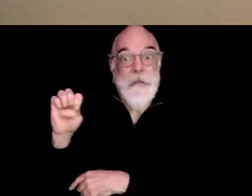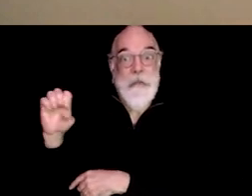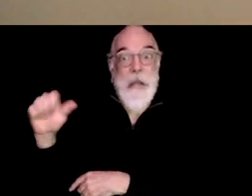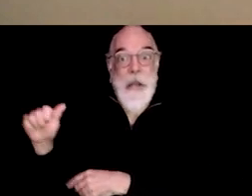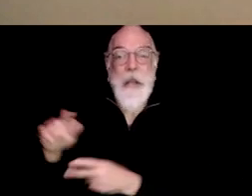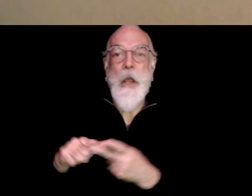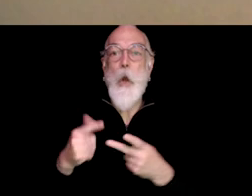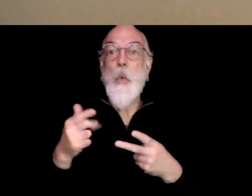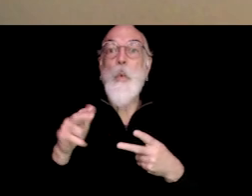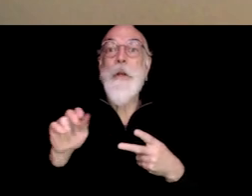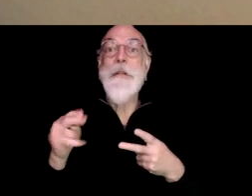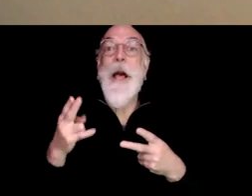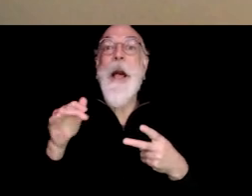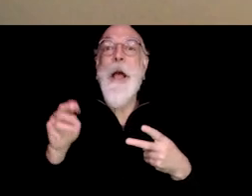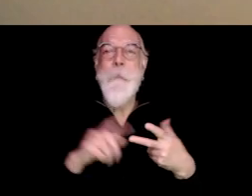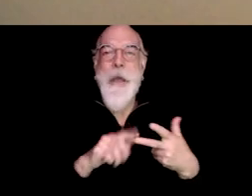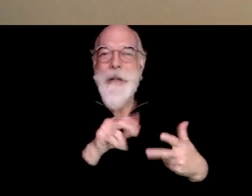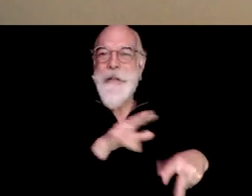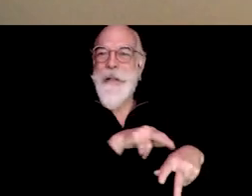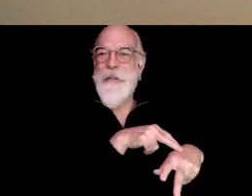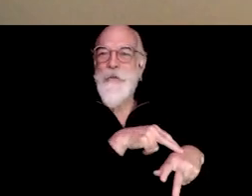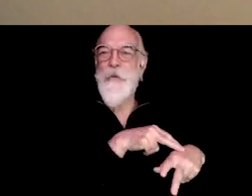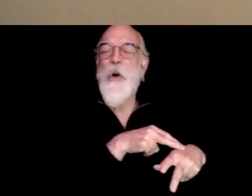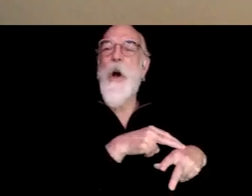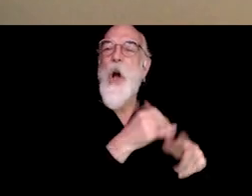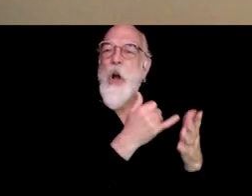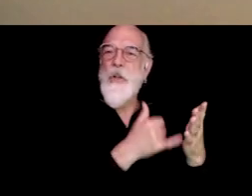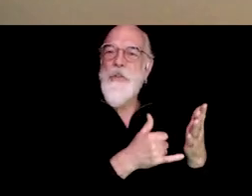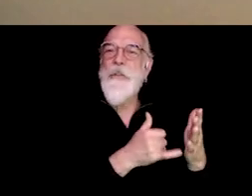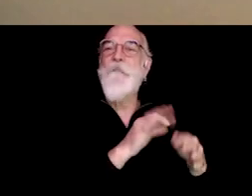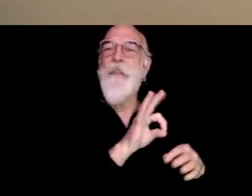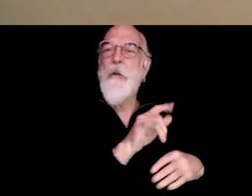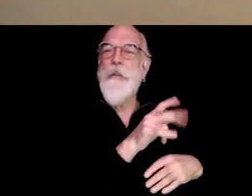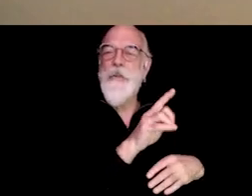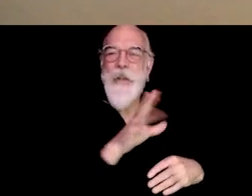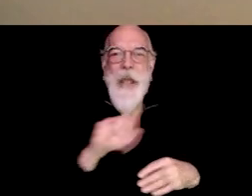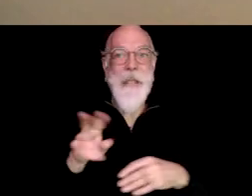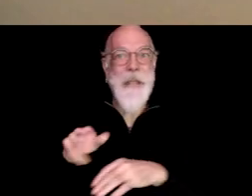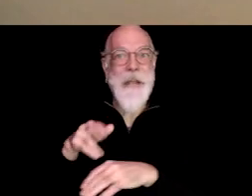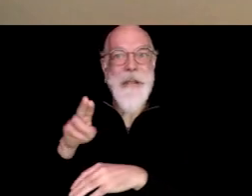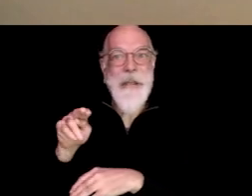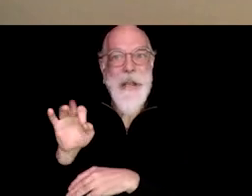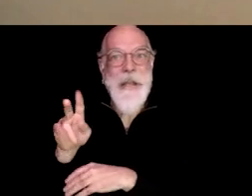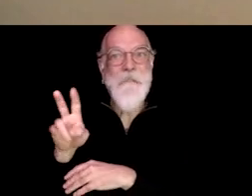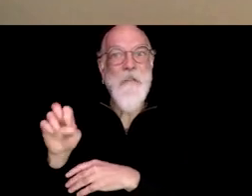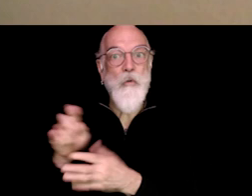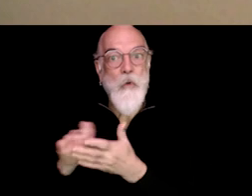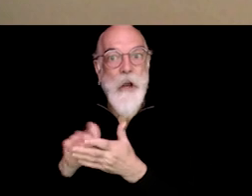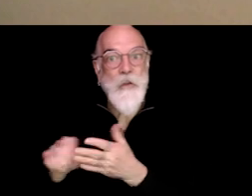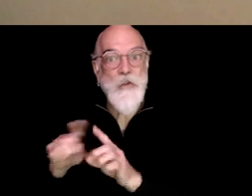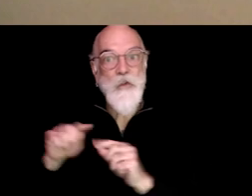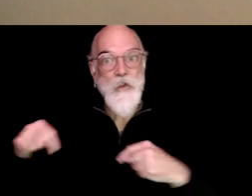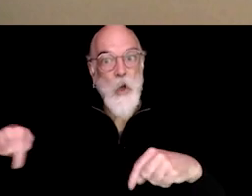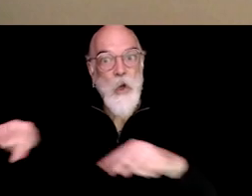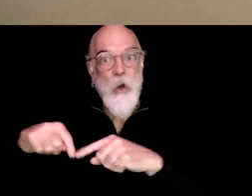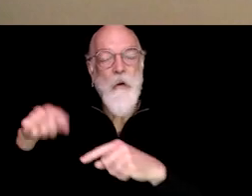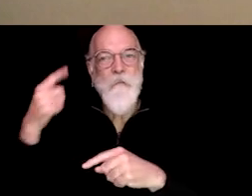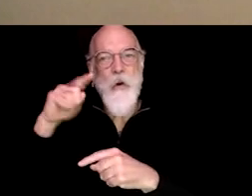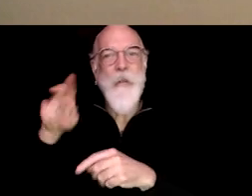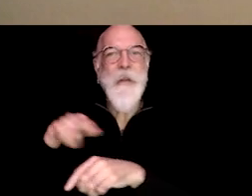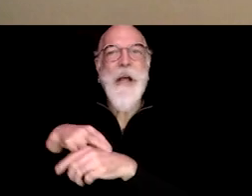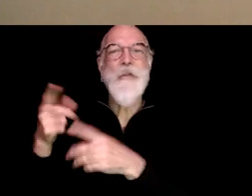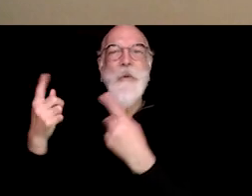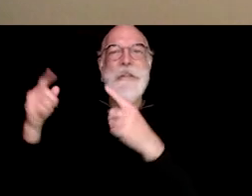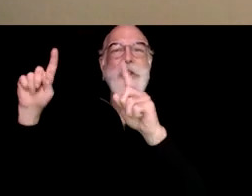Native Arts and Culture Foundation, and awards including the Native Writers Circle of the Americas Lifetime Achievement Award and the Henry David